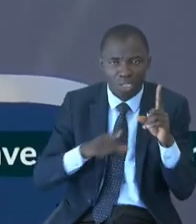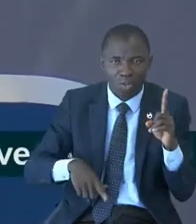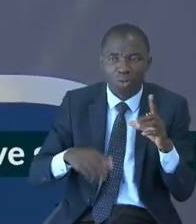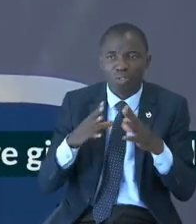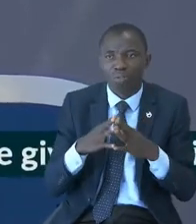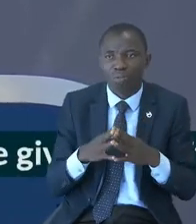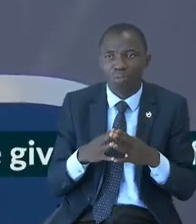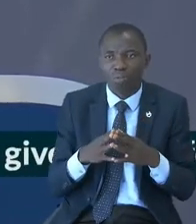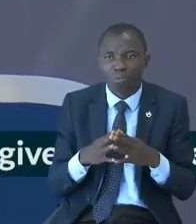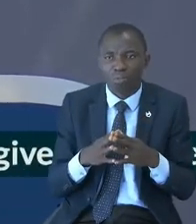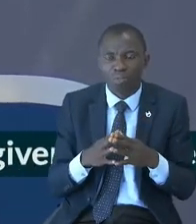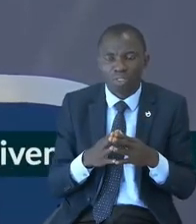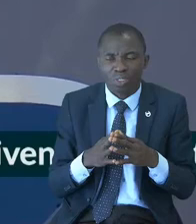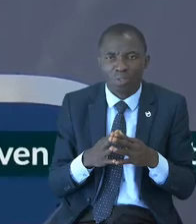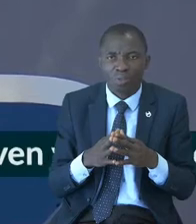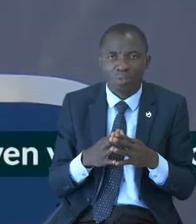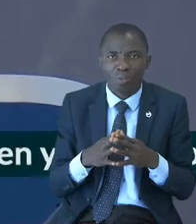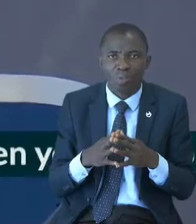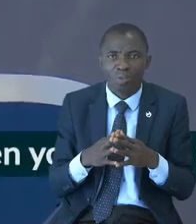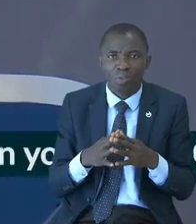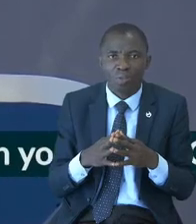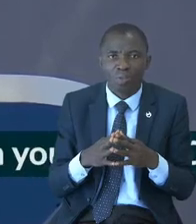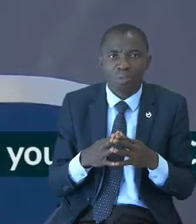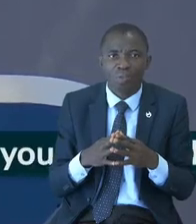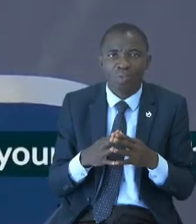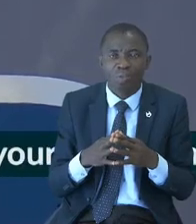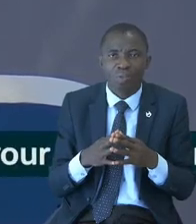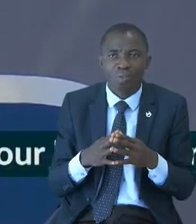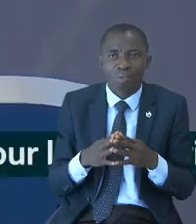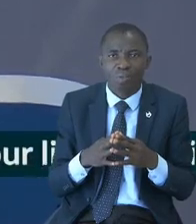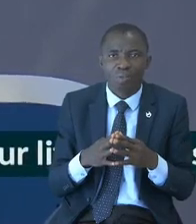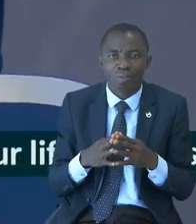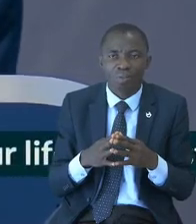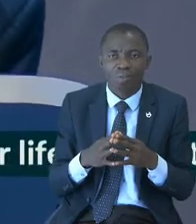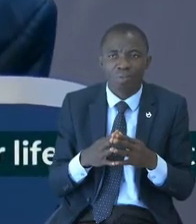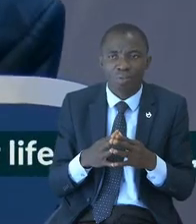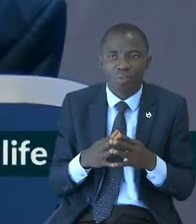Something good is waiting for you there. Counselors, I've not seen any flag.